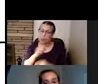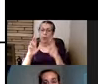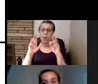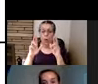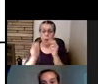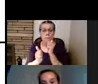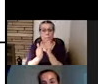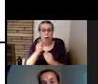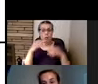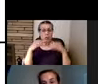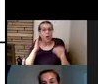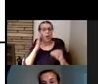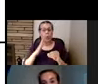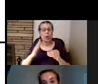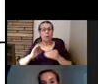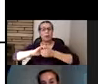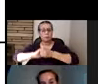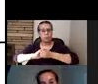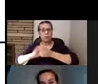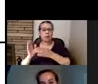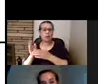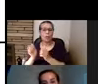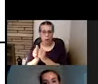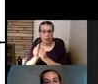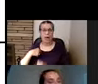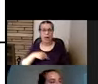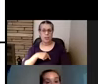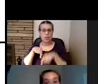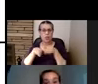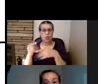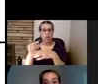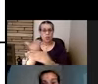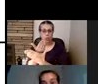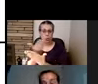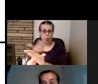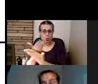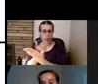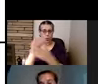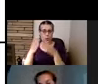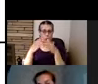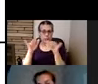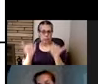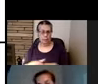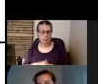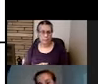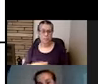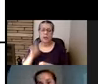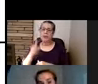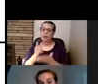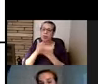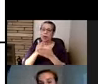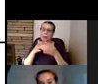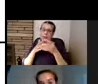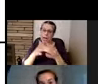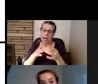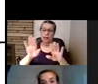retailers will continue to be part of our network under the new system. These proposed locations will be used to guide implementation. I do just want